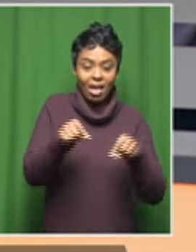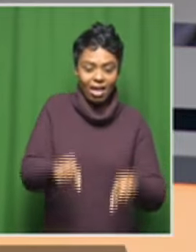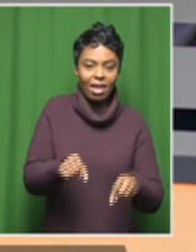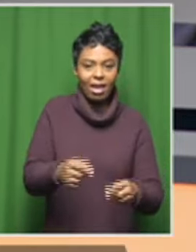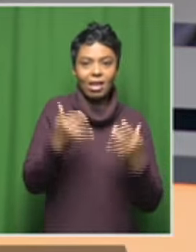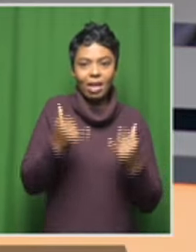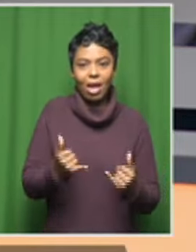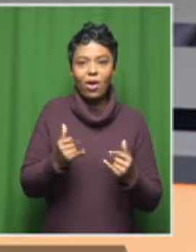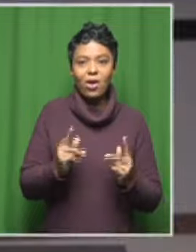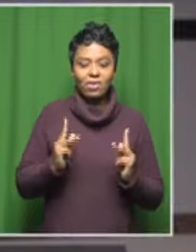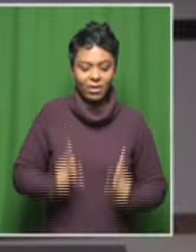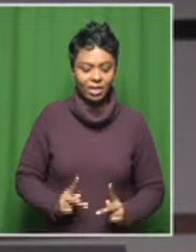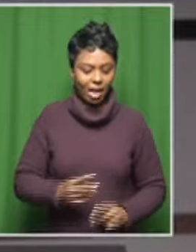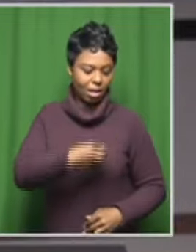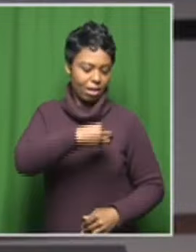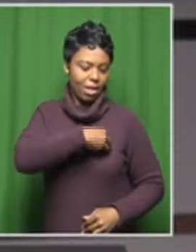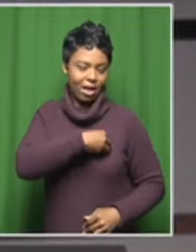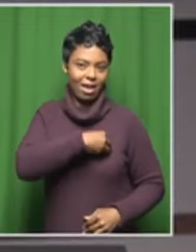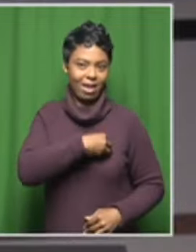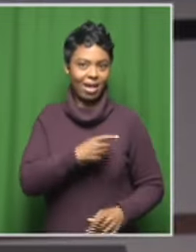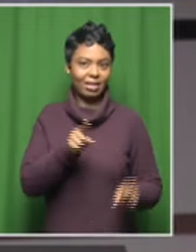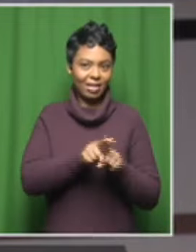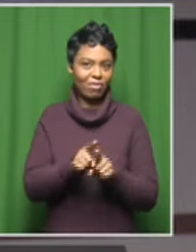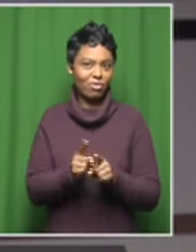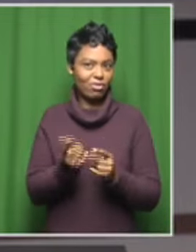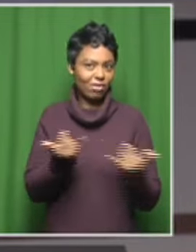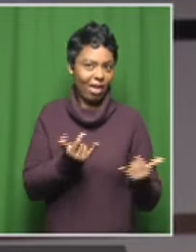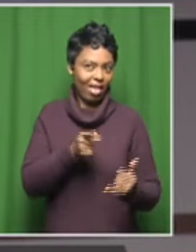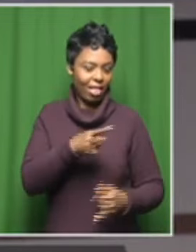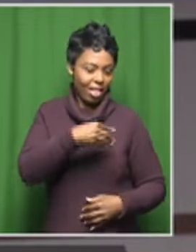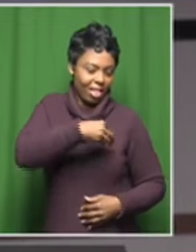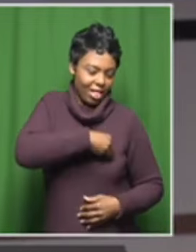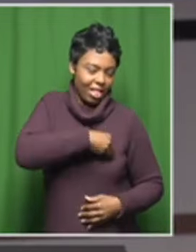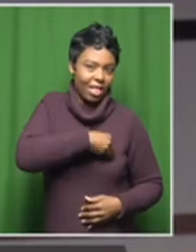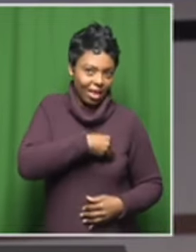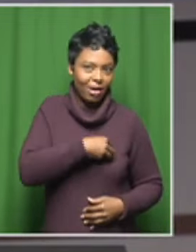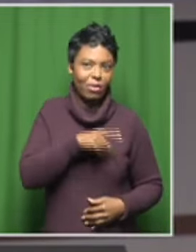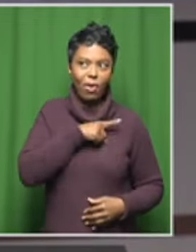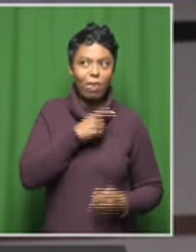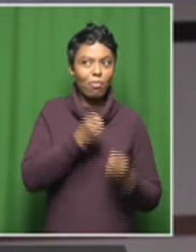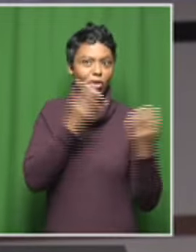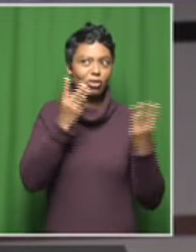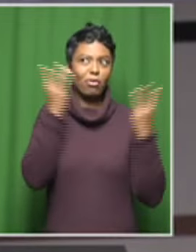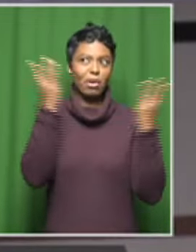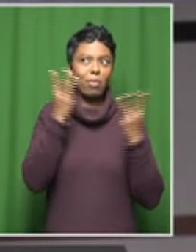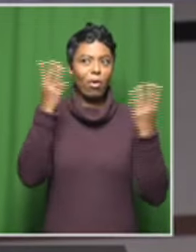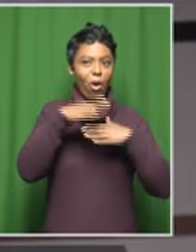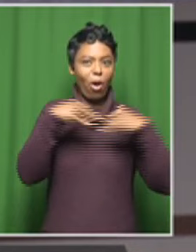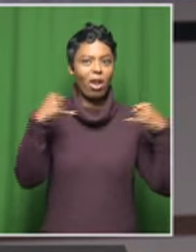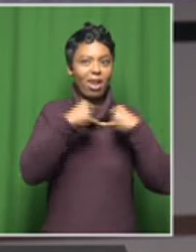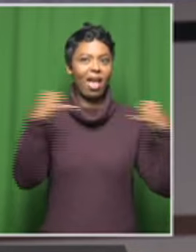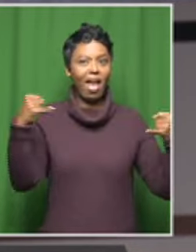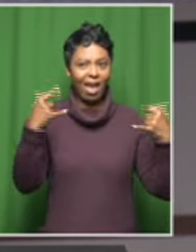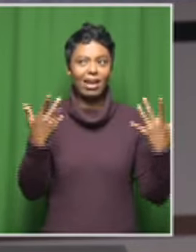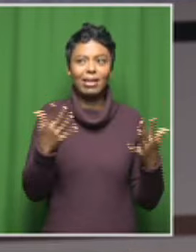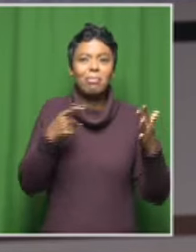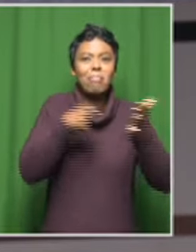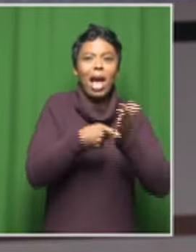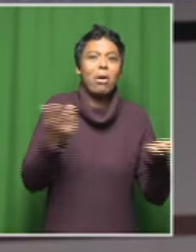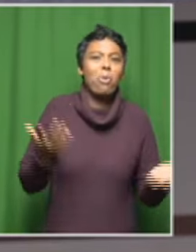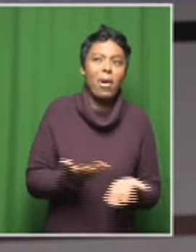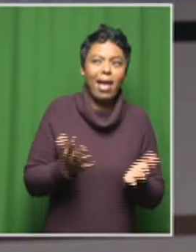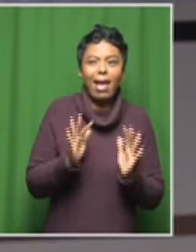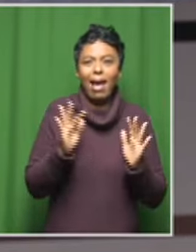virtual stickers. Yes. So I'm happy to hear that, because these days everybody shops online. So how do people get involved? Where do you buy them? How does this